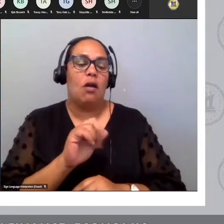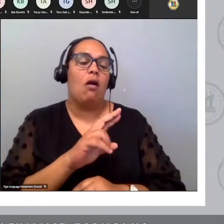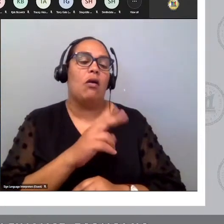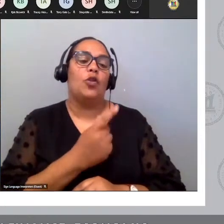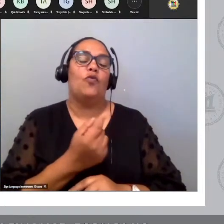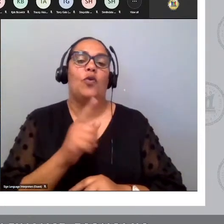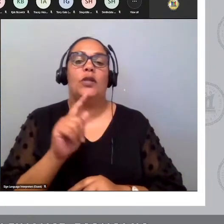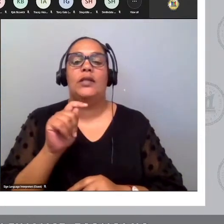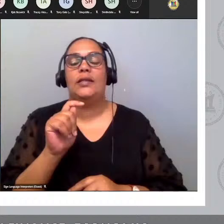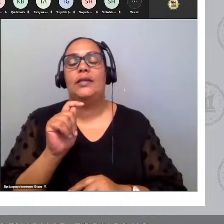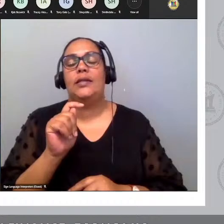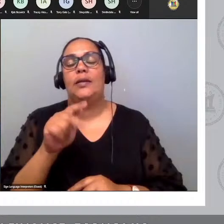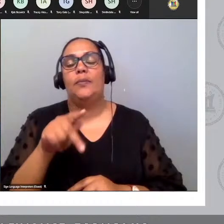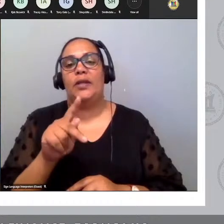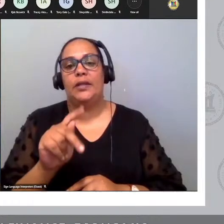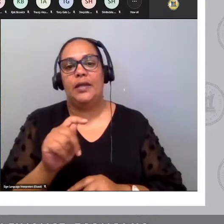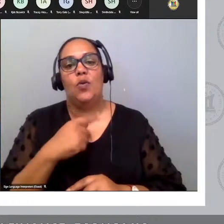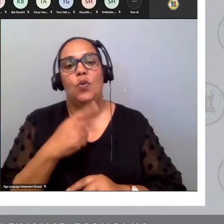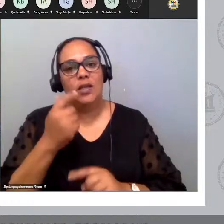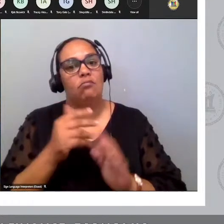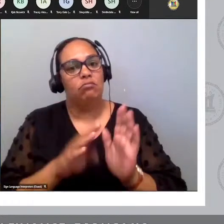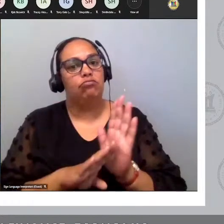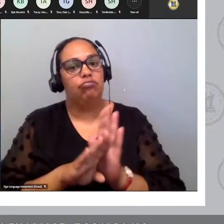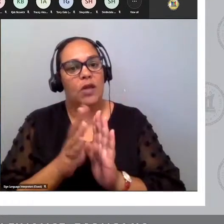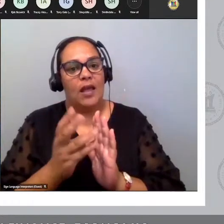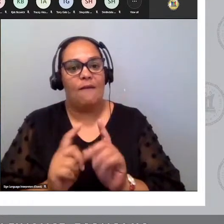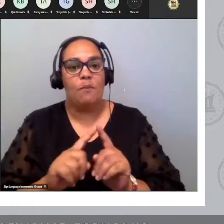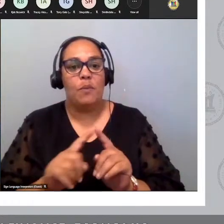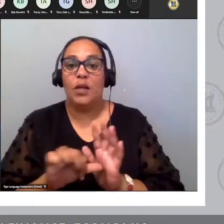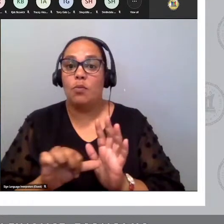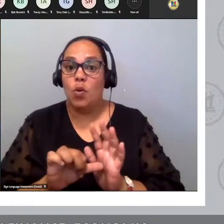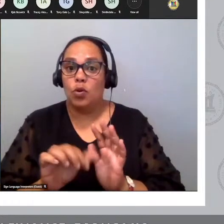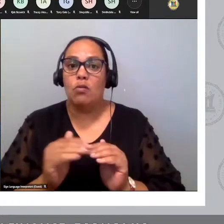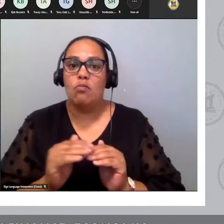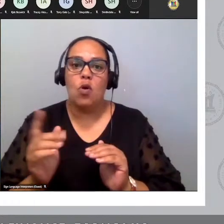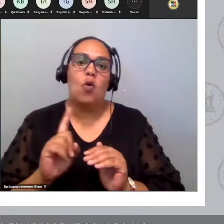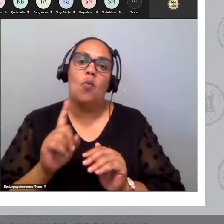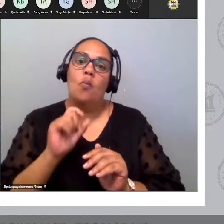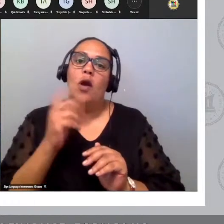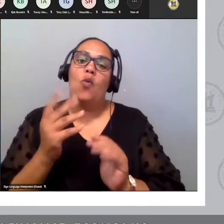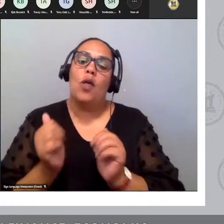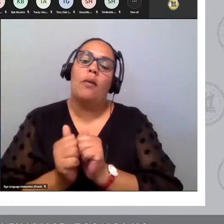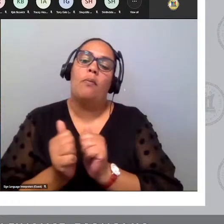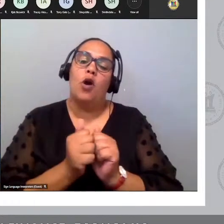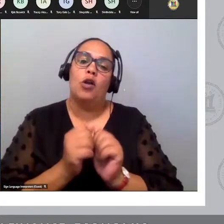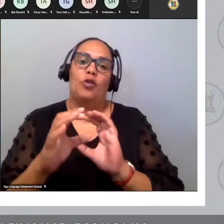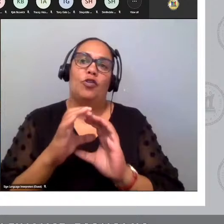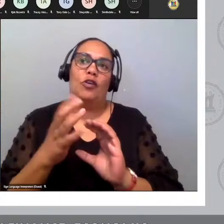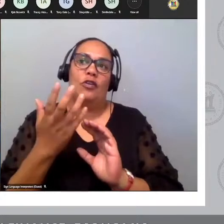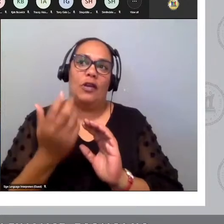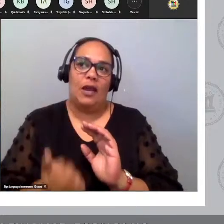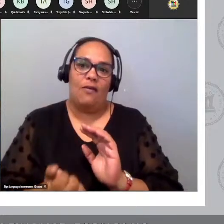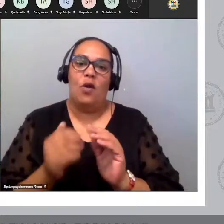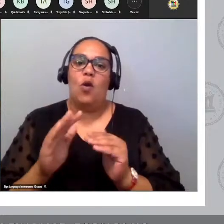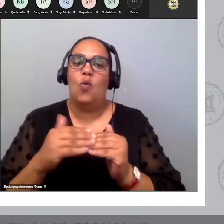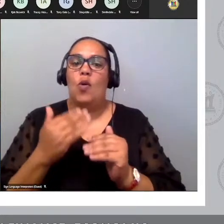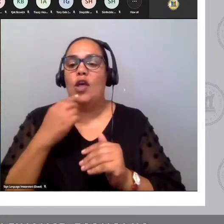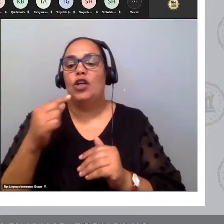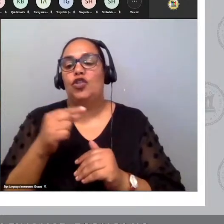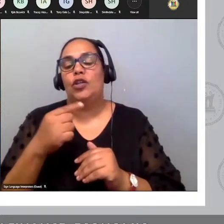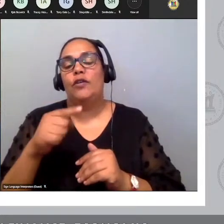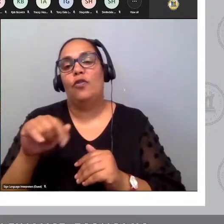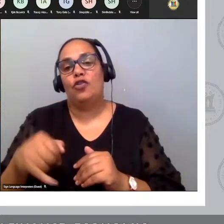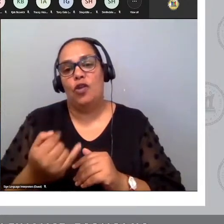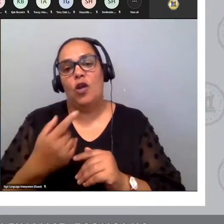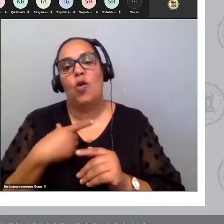TPT that we've seen slight improvements but critically and that's where the partnership the conversation is with g4j we want